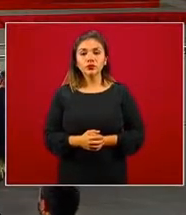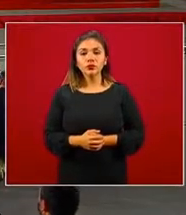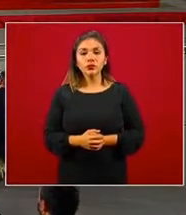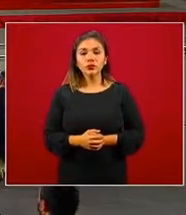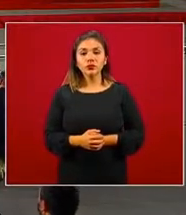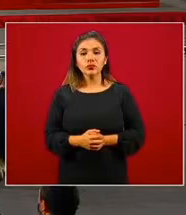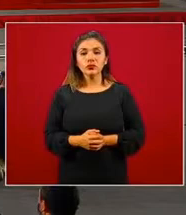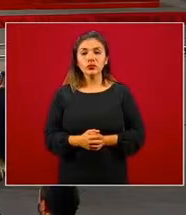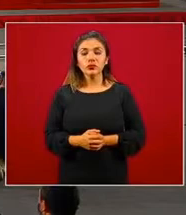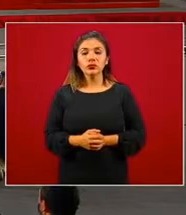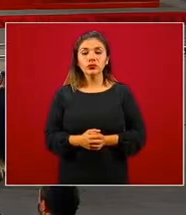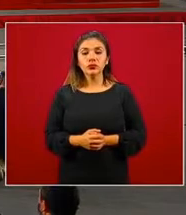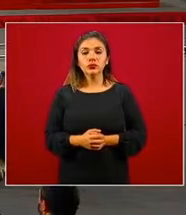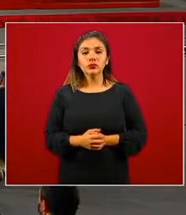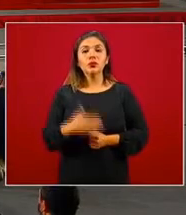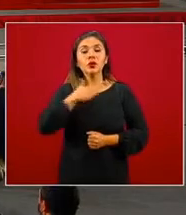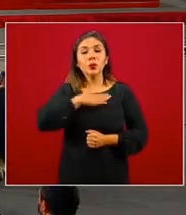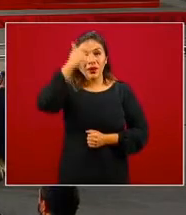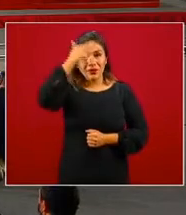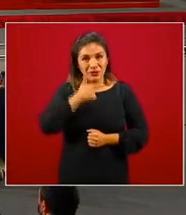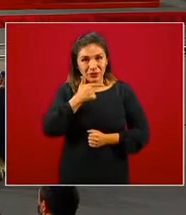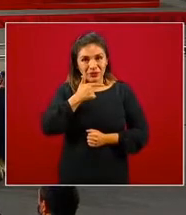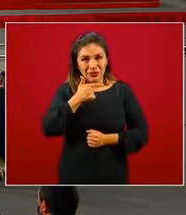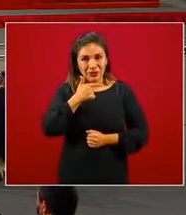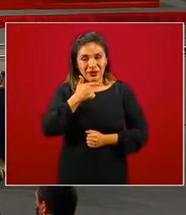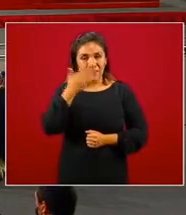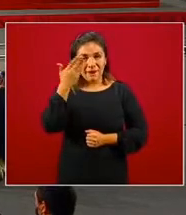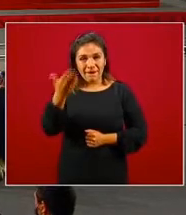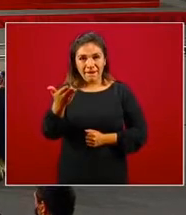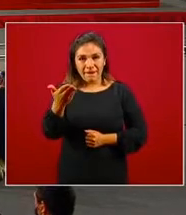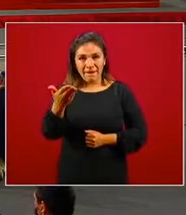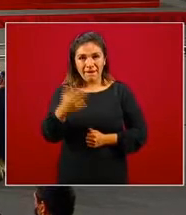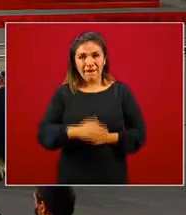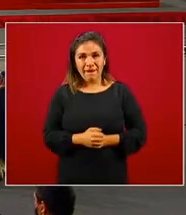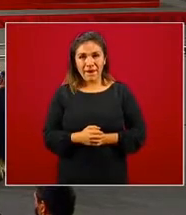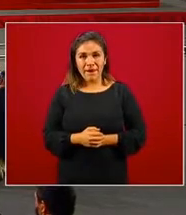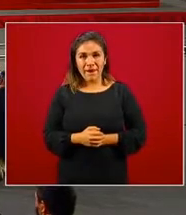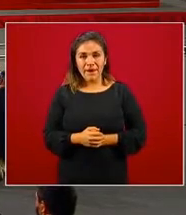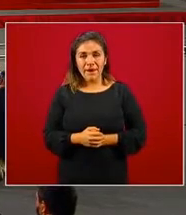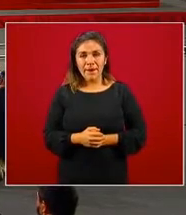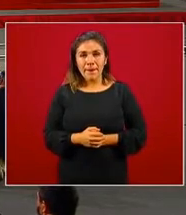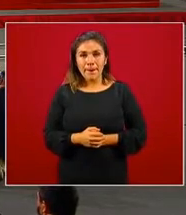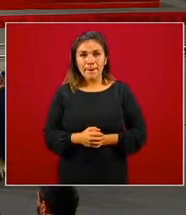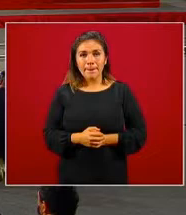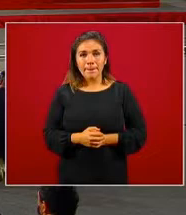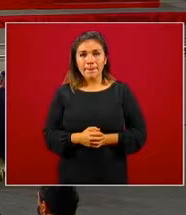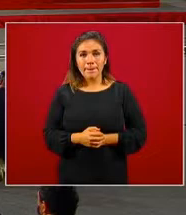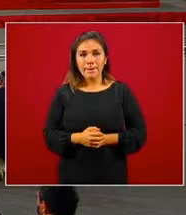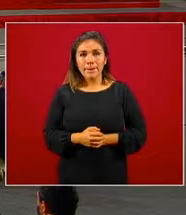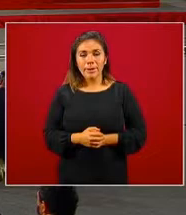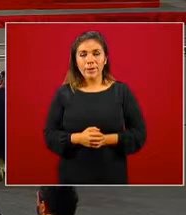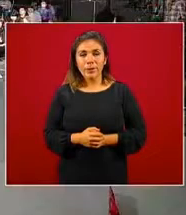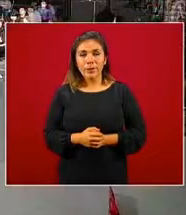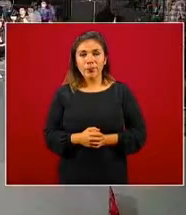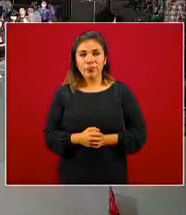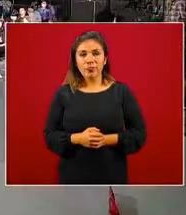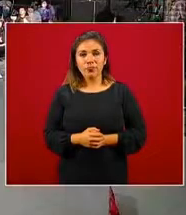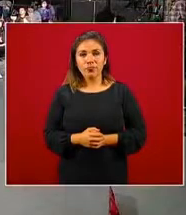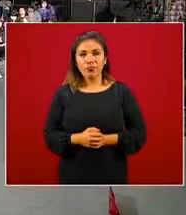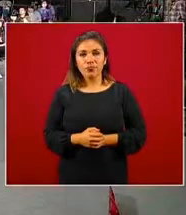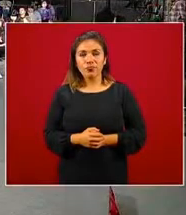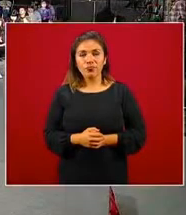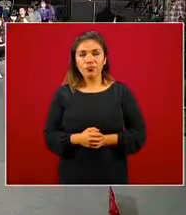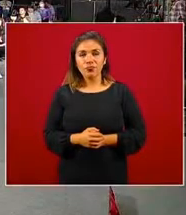you. Good evening, Secretary. Good evening, Deputy Secretary